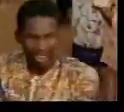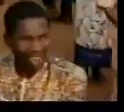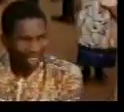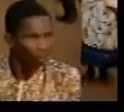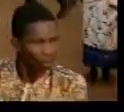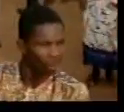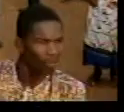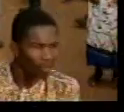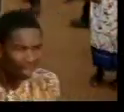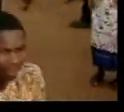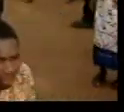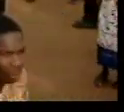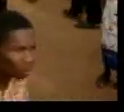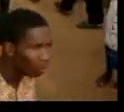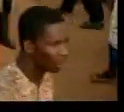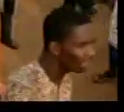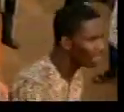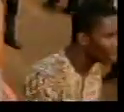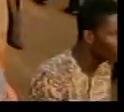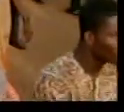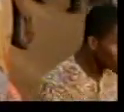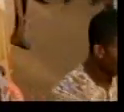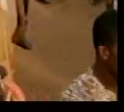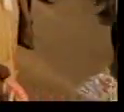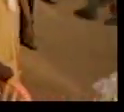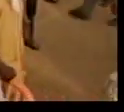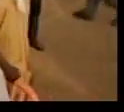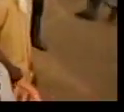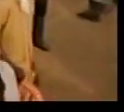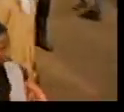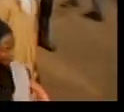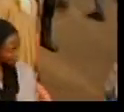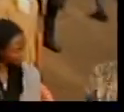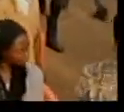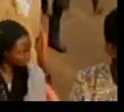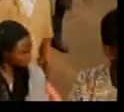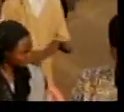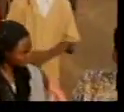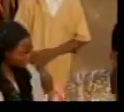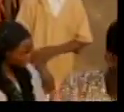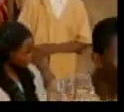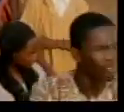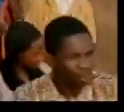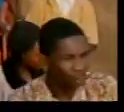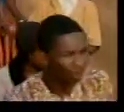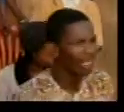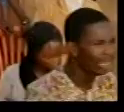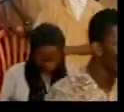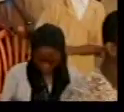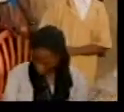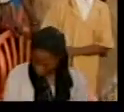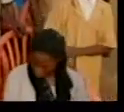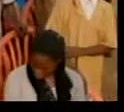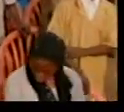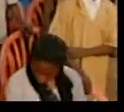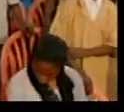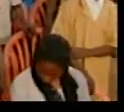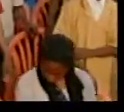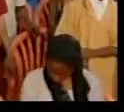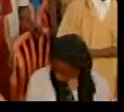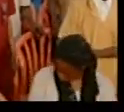prayer. Light drives out darkness. Every work of